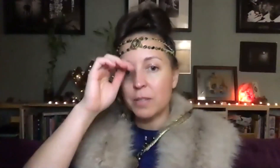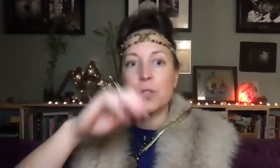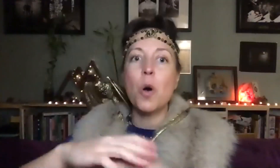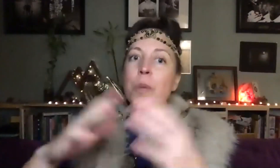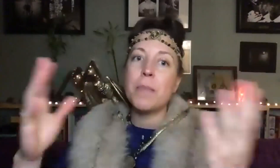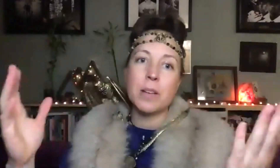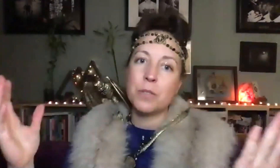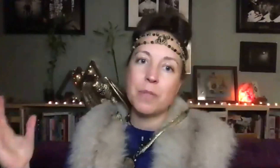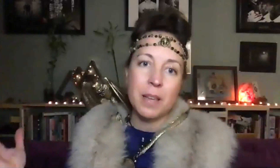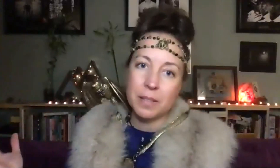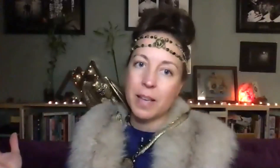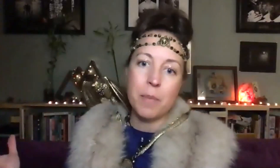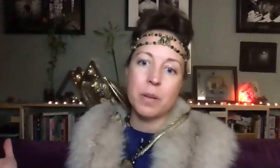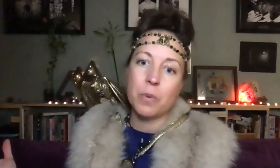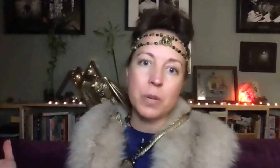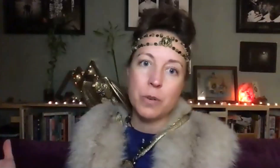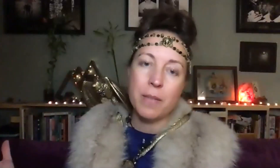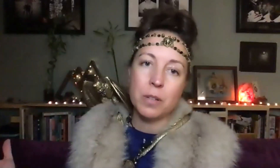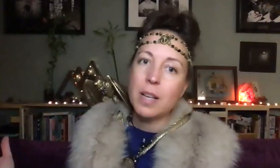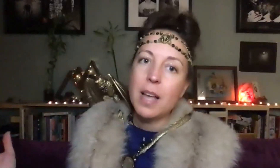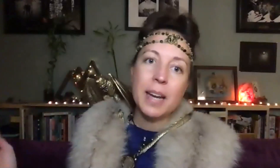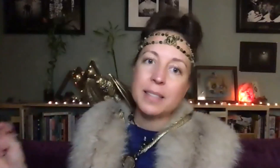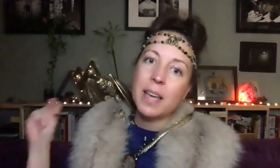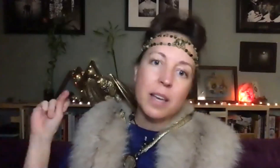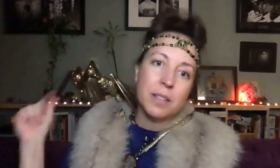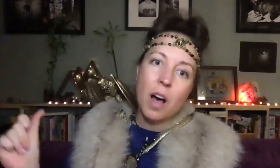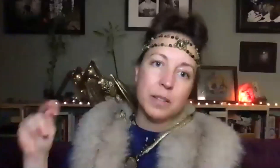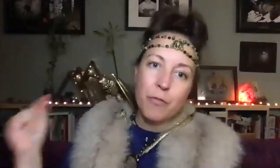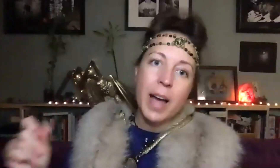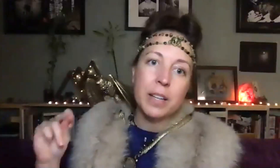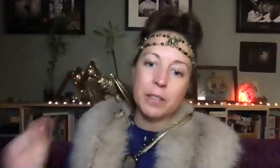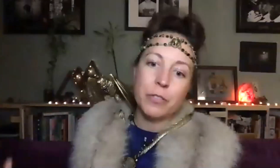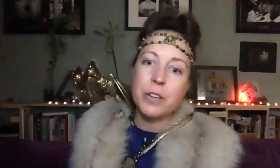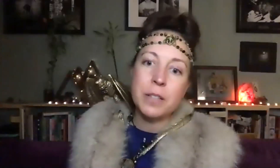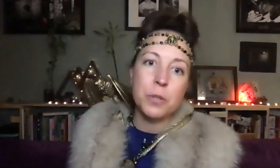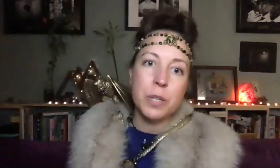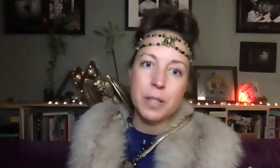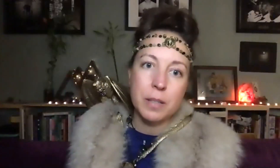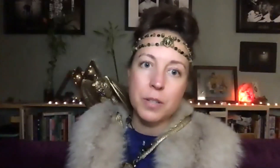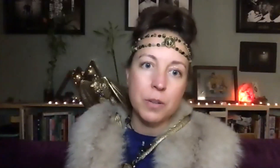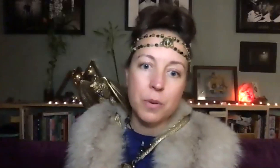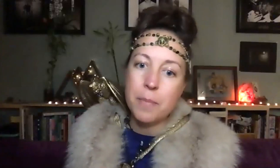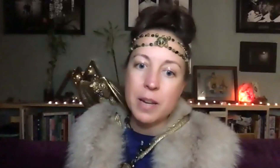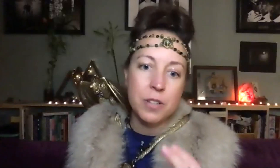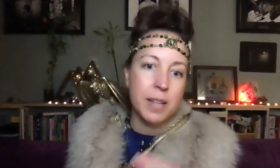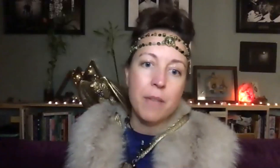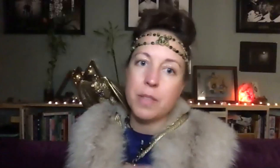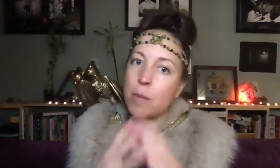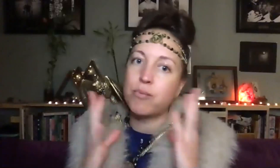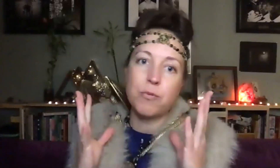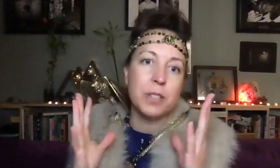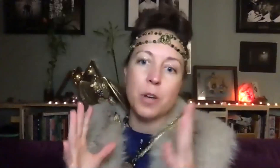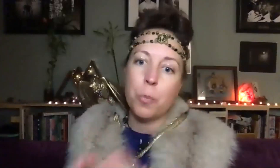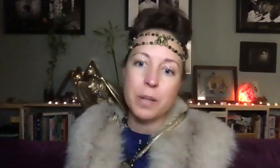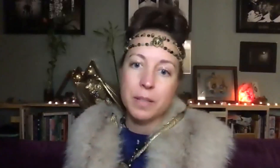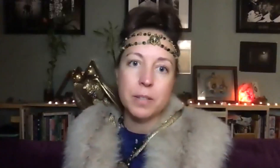because so many magical things happen when we travel. And it's like, it's fire for your intuition too. I mean, it just, everything,